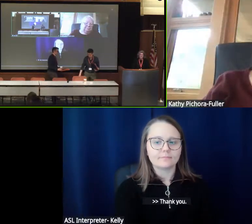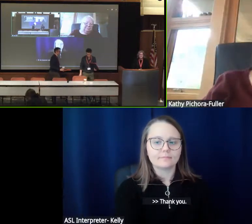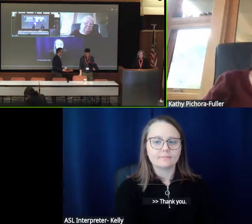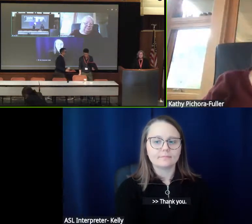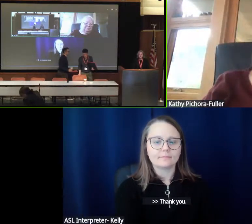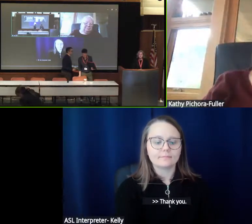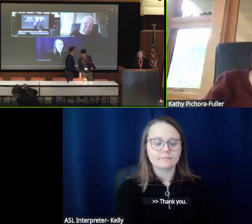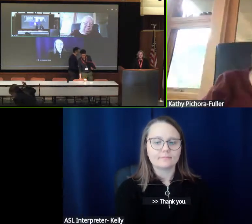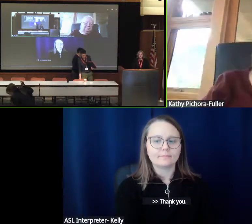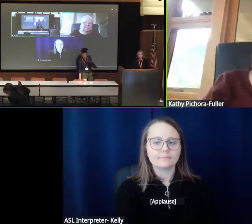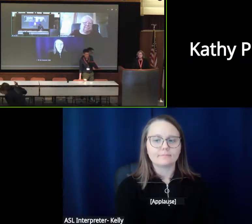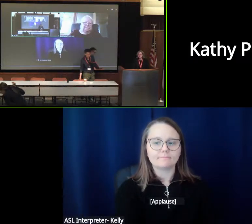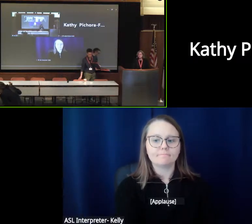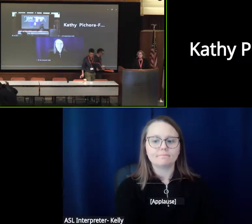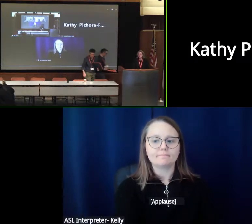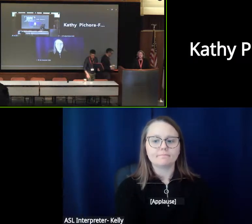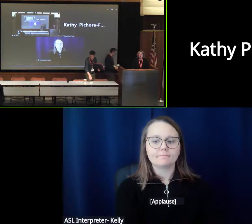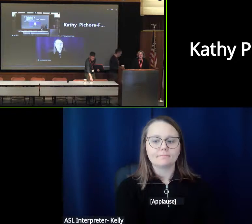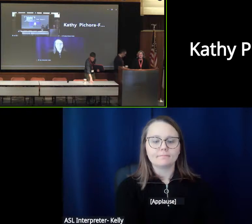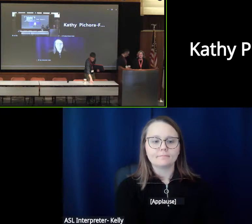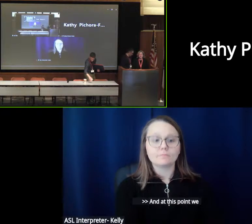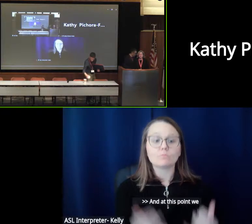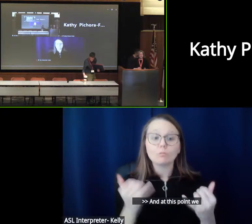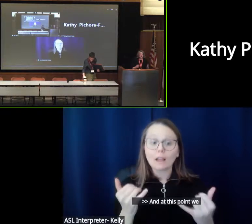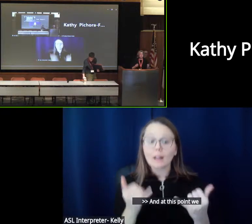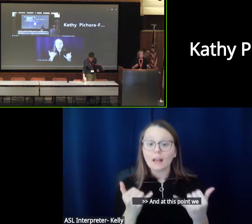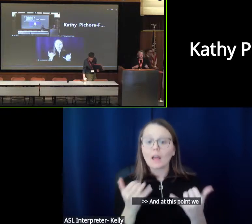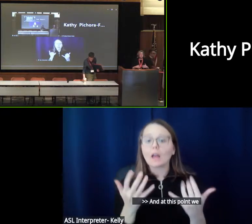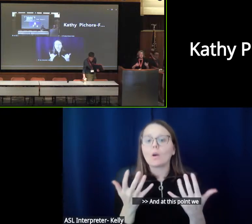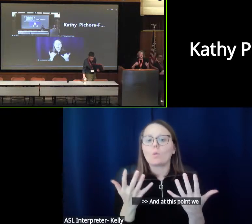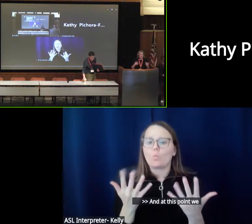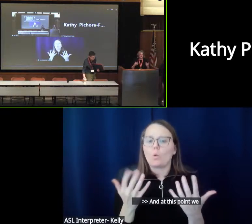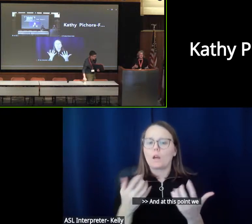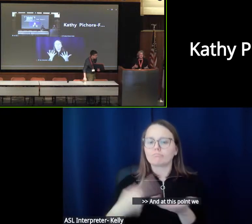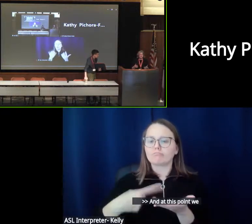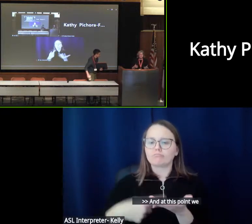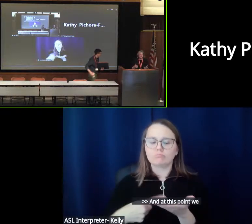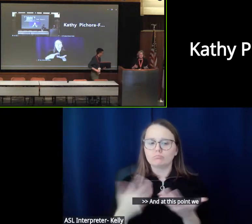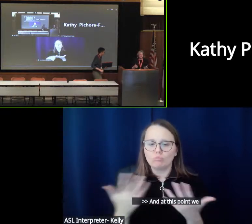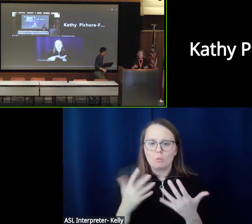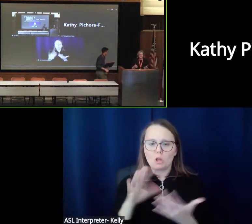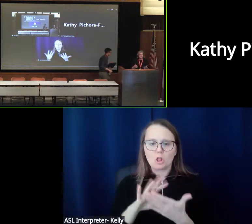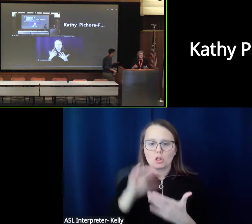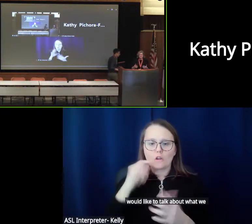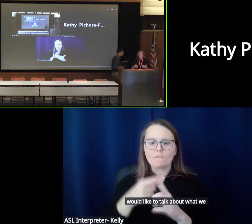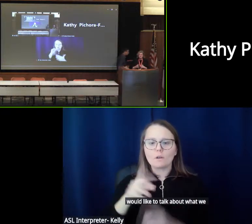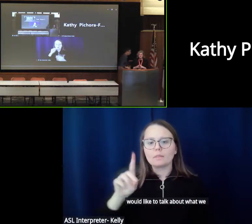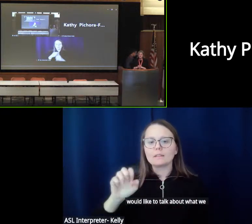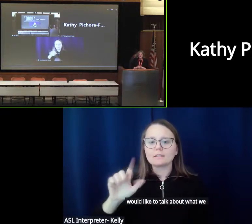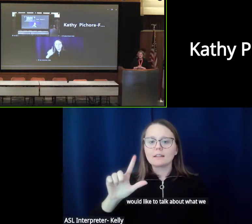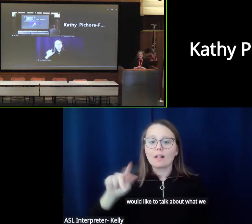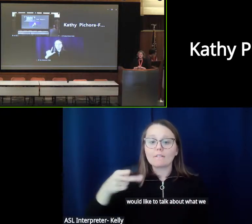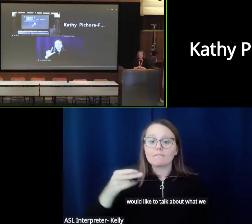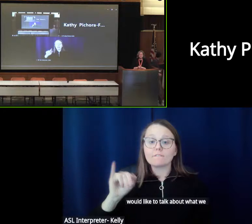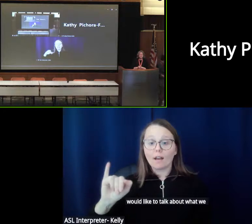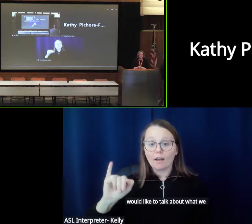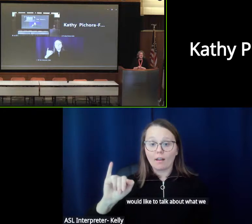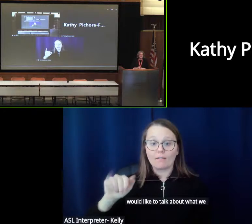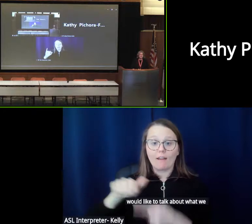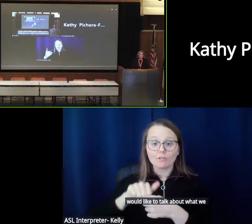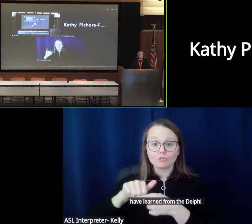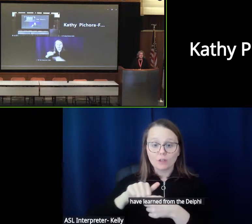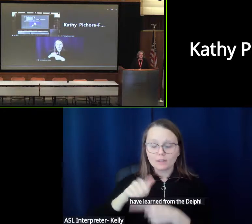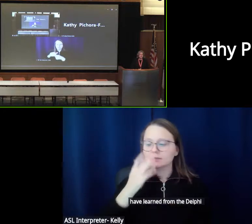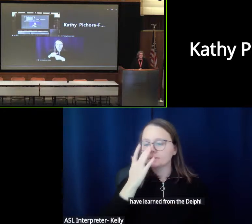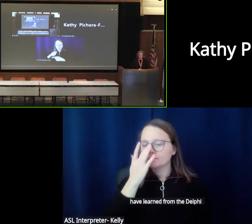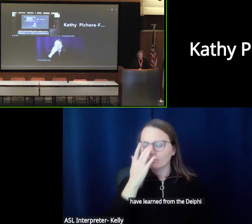And at this point, we'd like to talk about what we have learned from the Delphi exercise. And so I'm happy